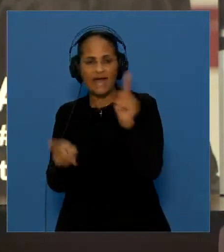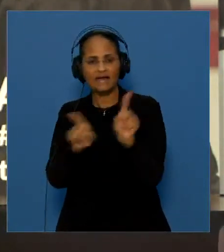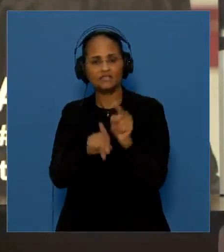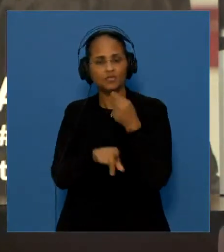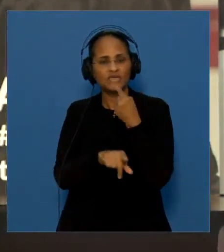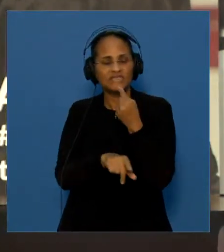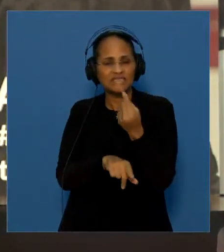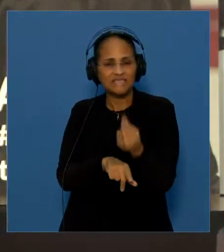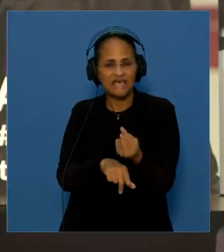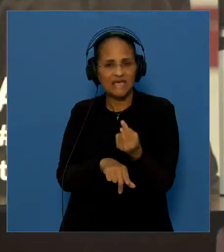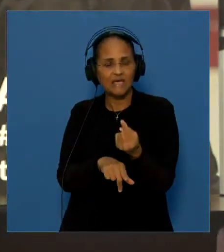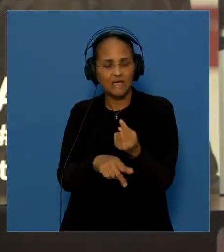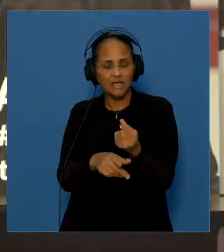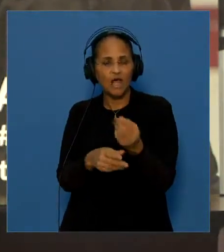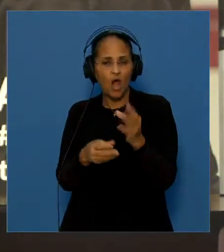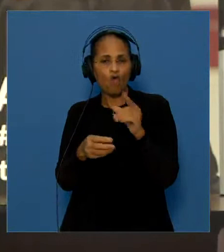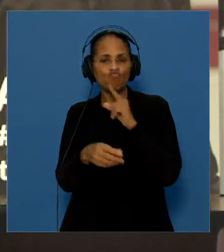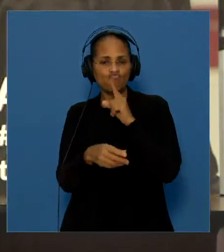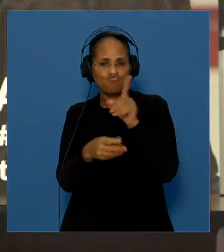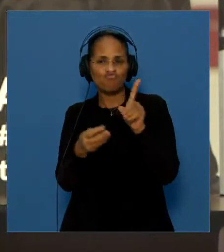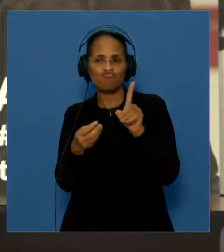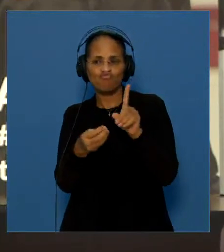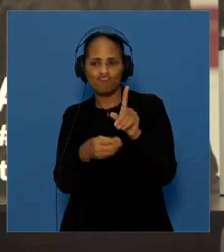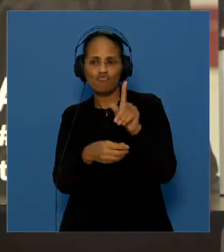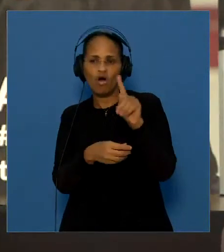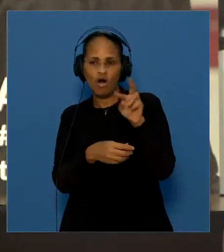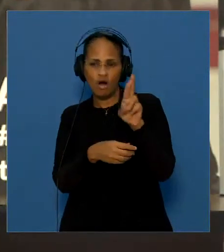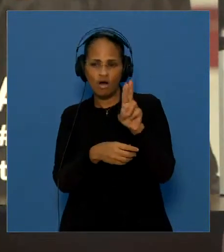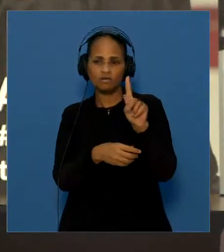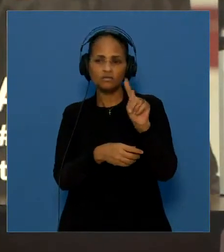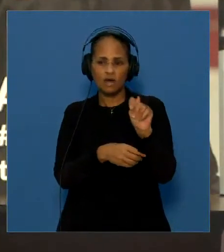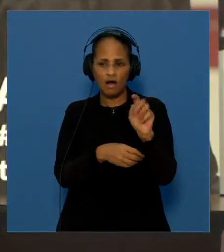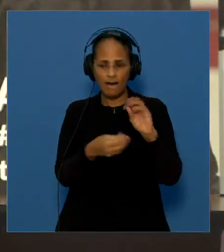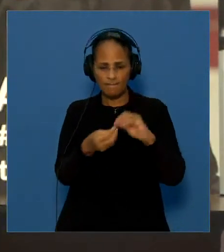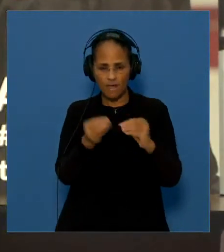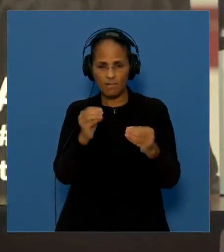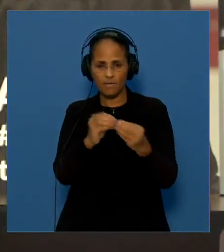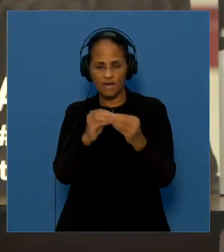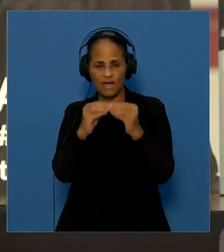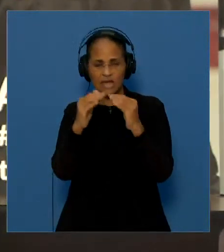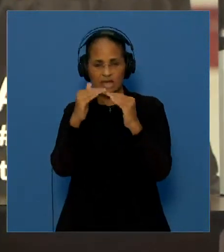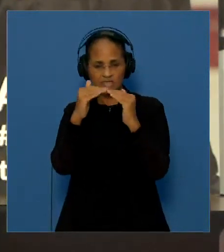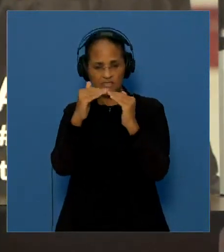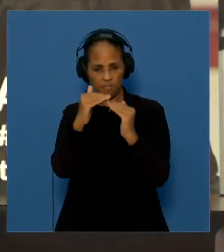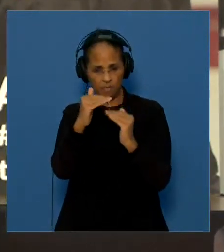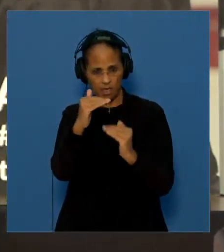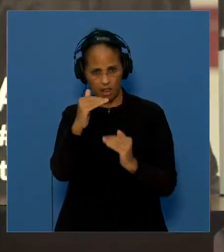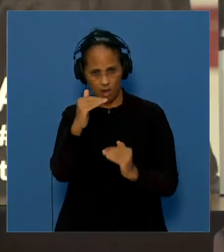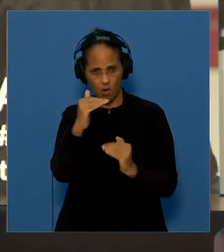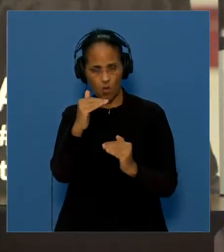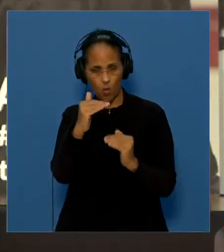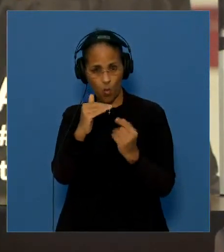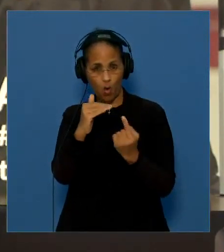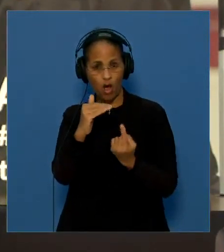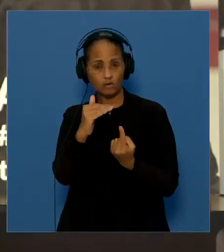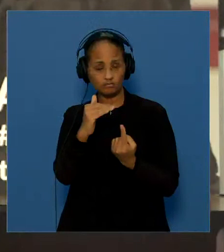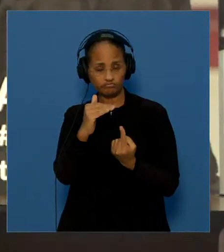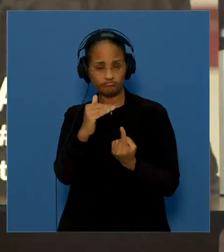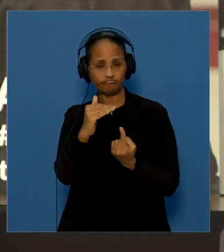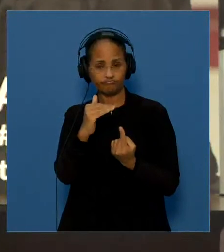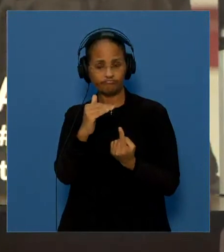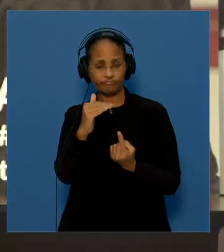seen, our real-time reproductive number, the 7-day average, is well below 1.